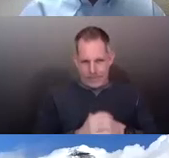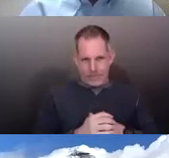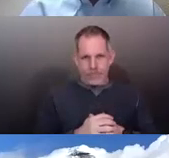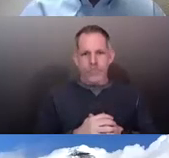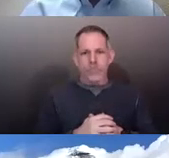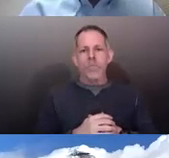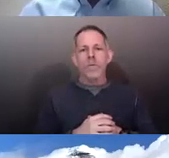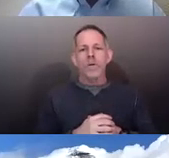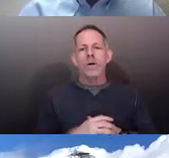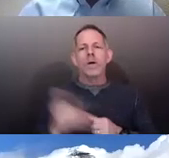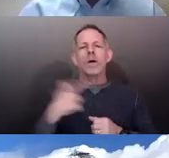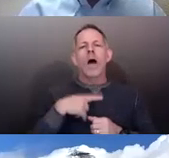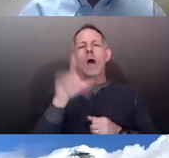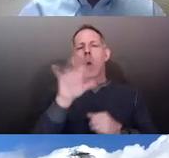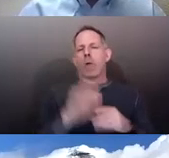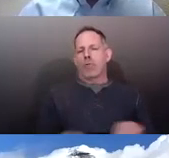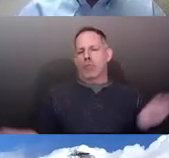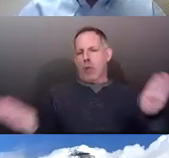some hopeful